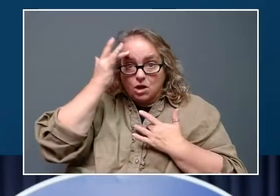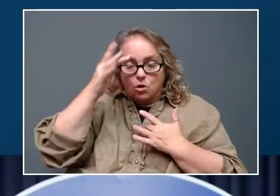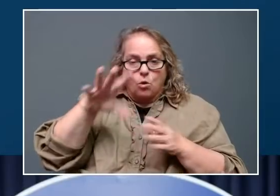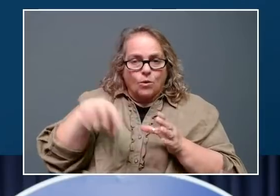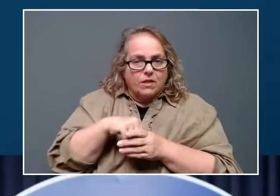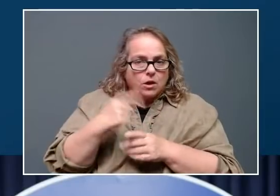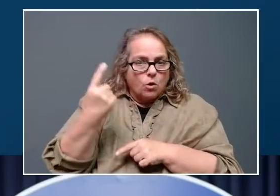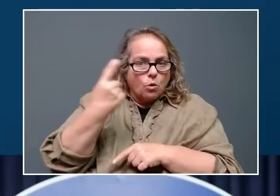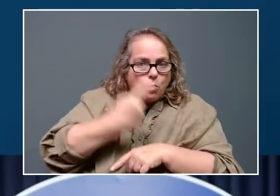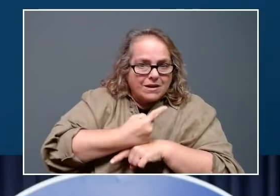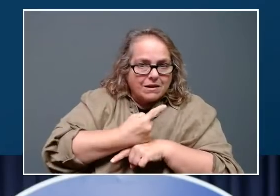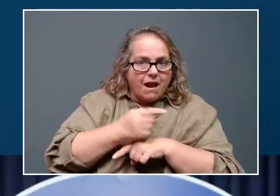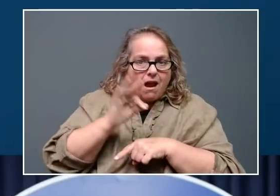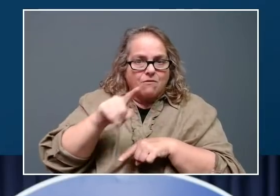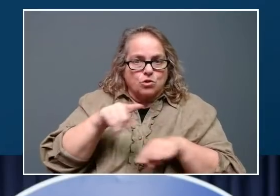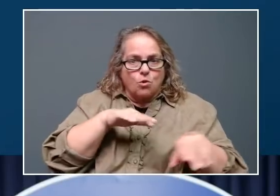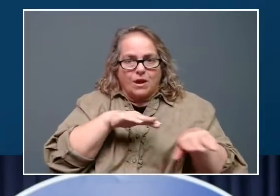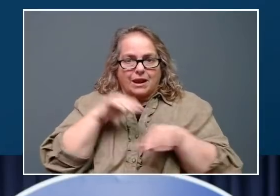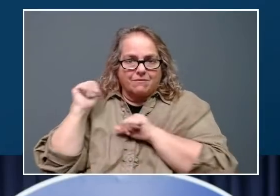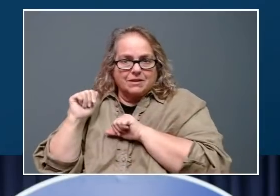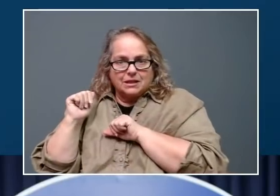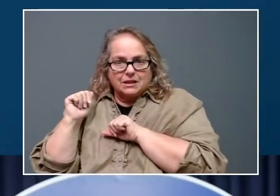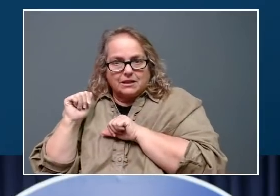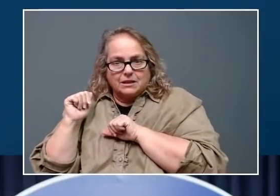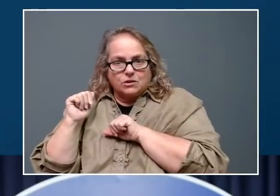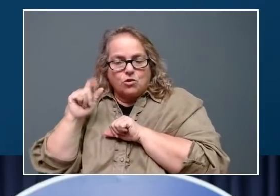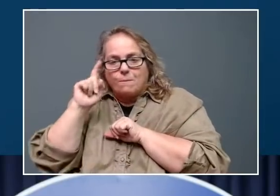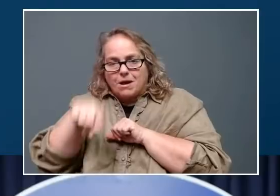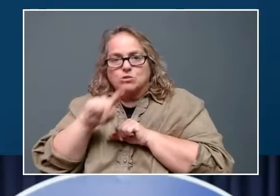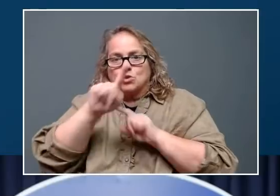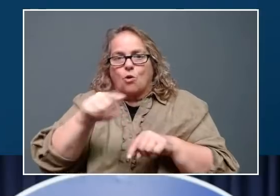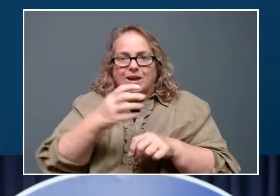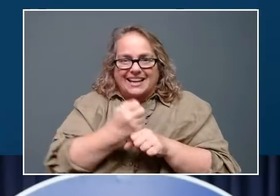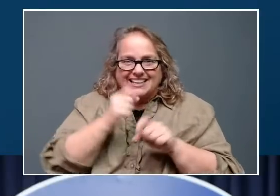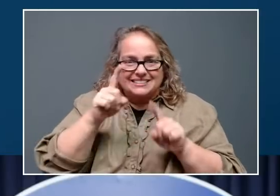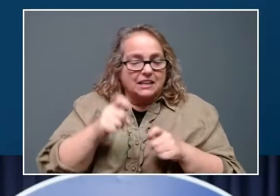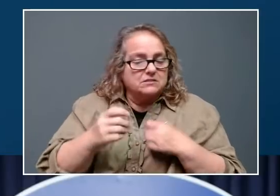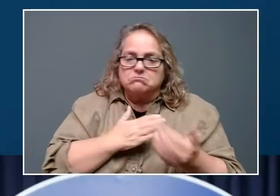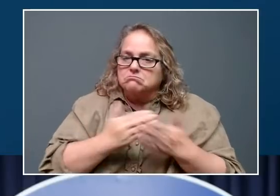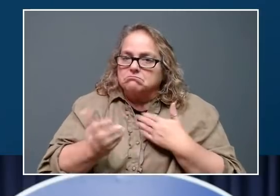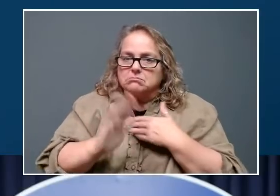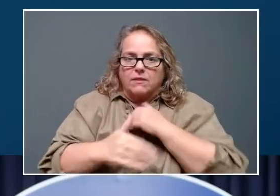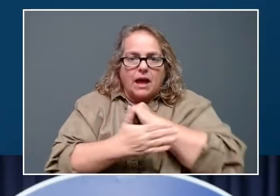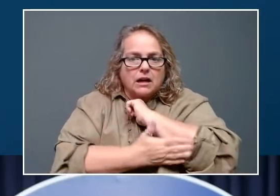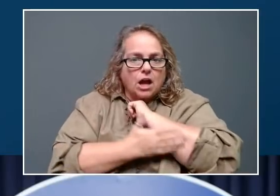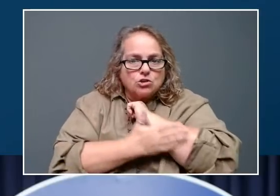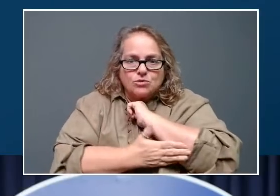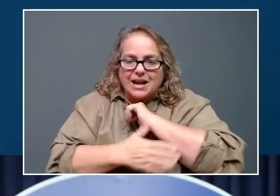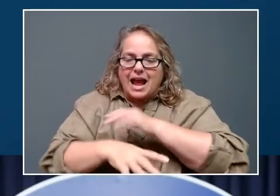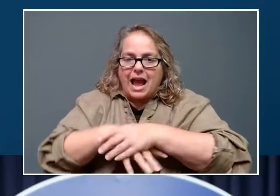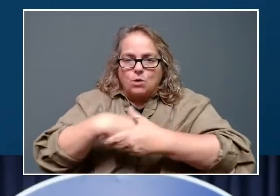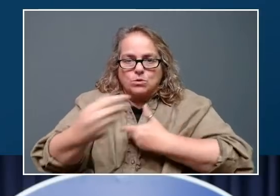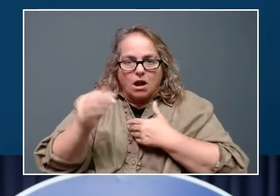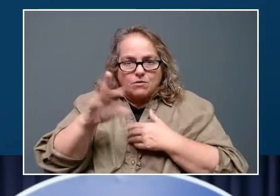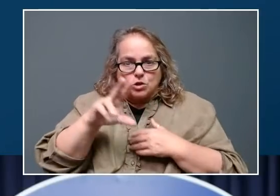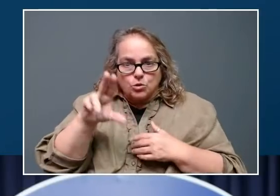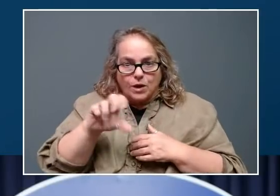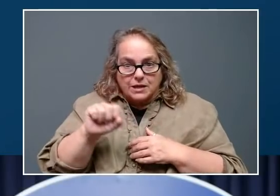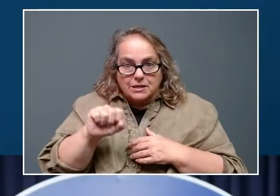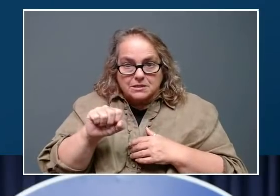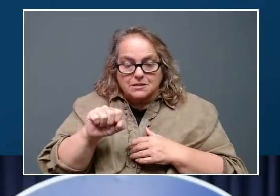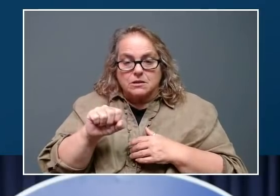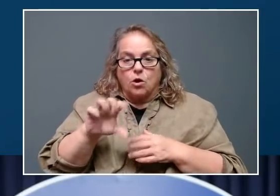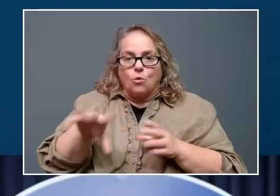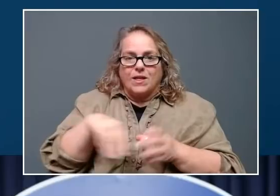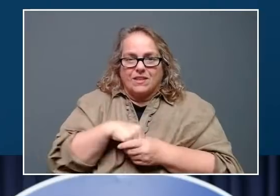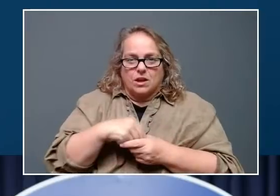your departure. In other words, you got to go get a test in whatever country you're in outside of the United States within 1